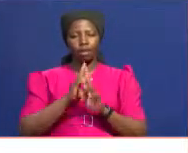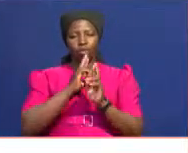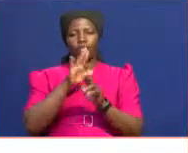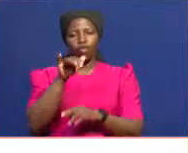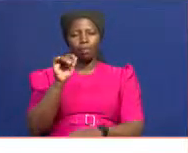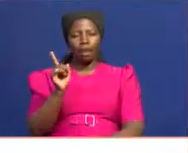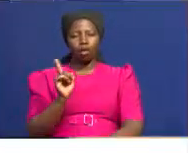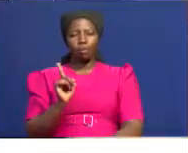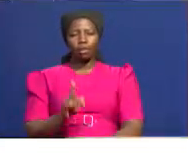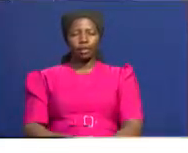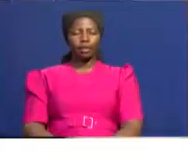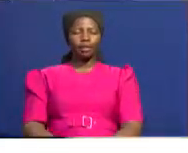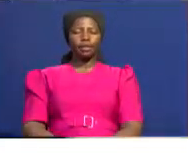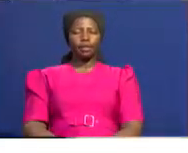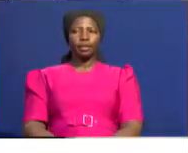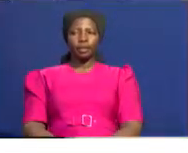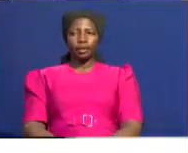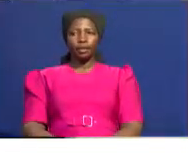Nairobi.